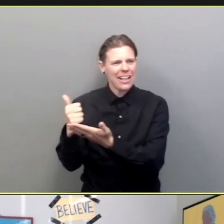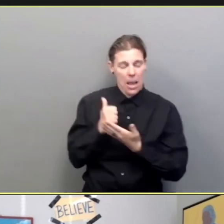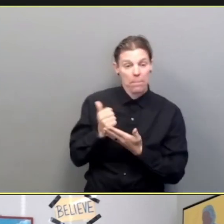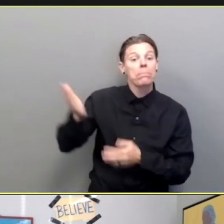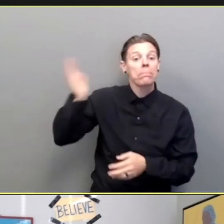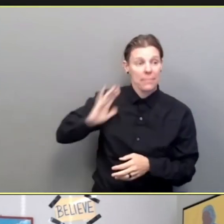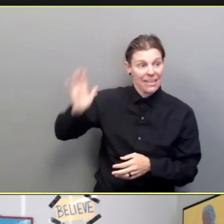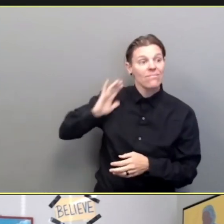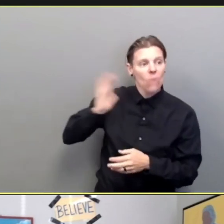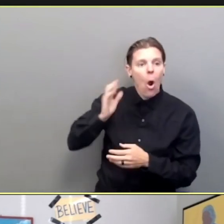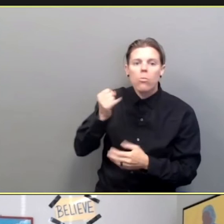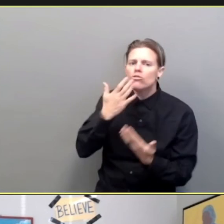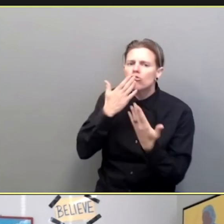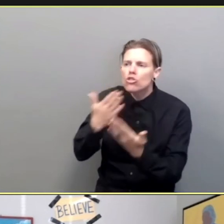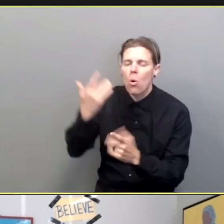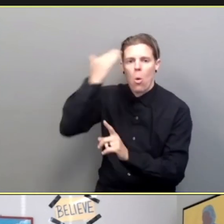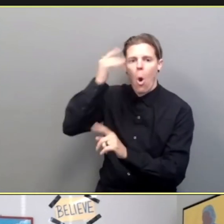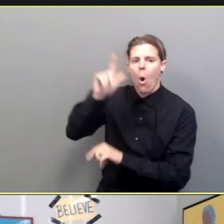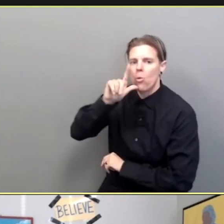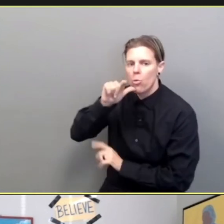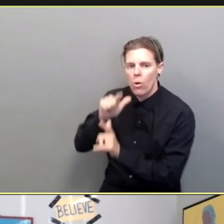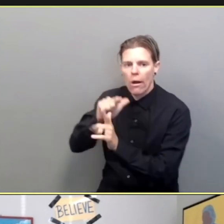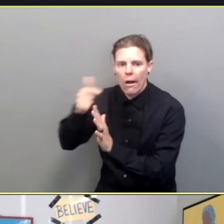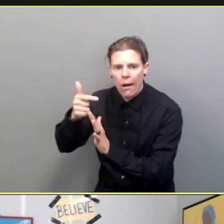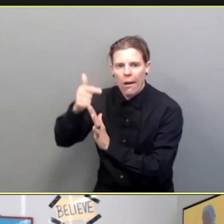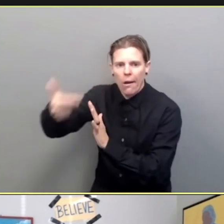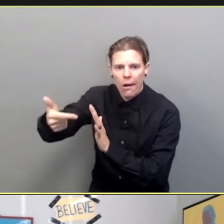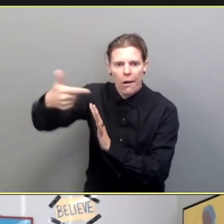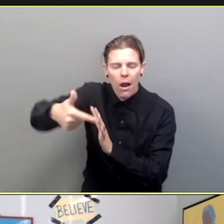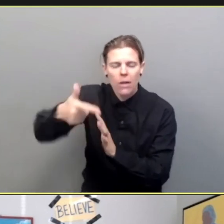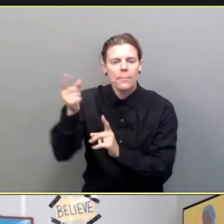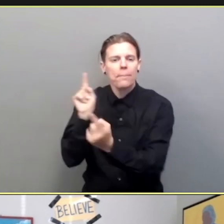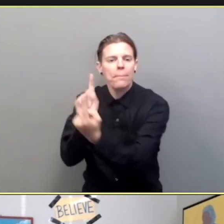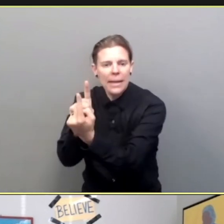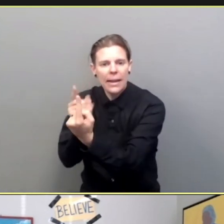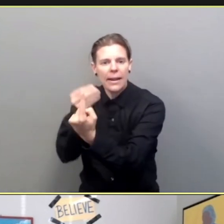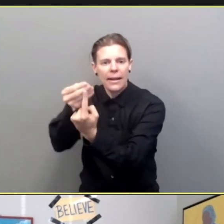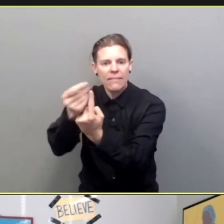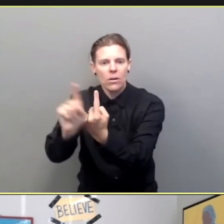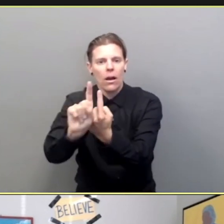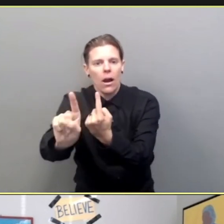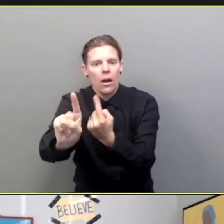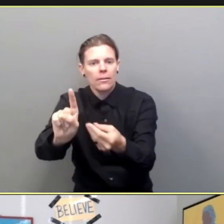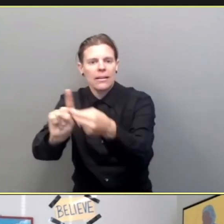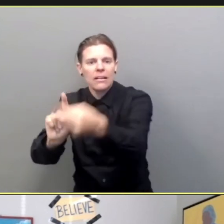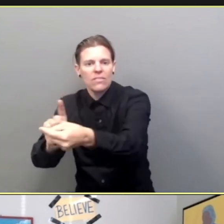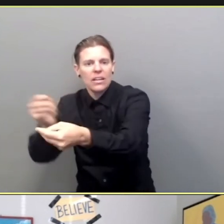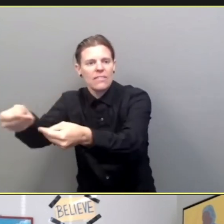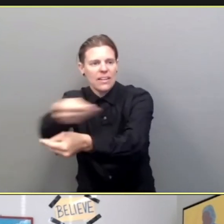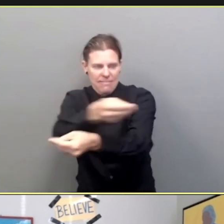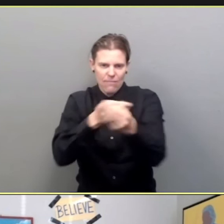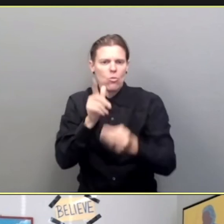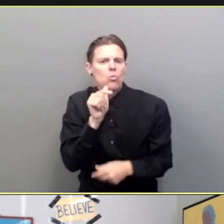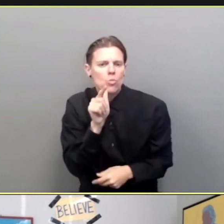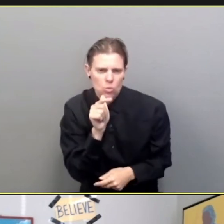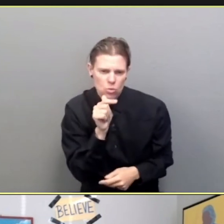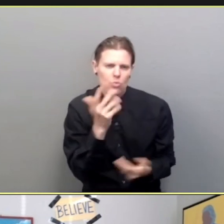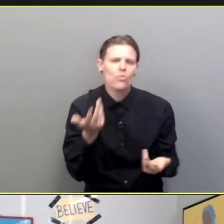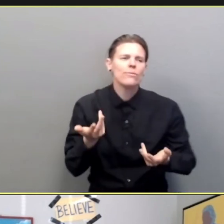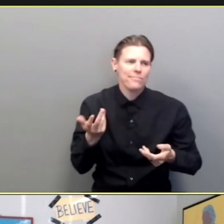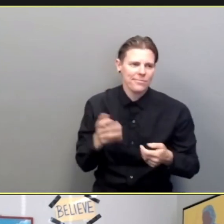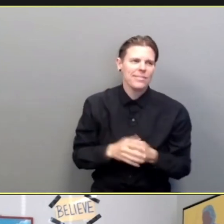sense as to where people, what were the activities that they were reporting that would be